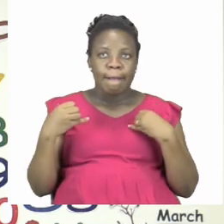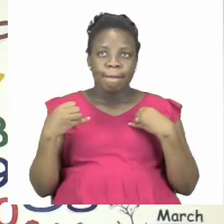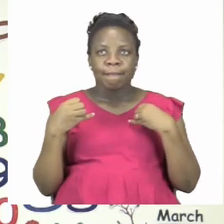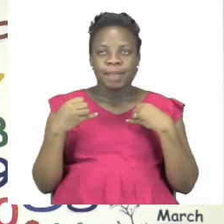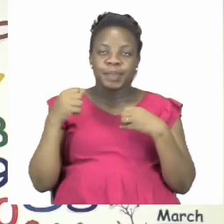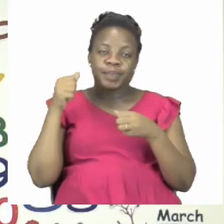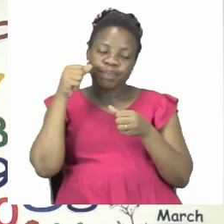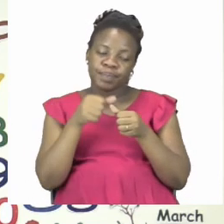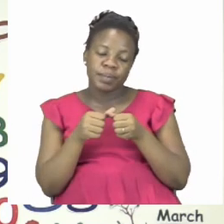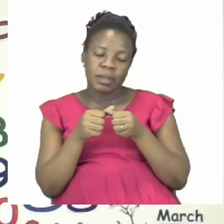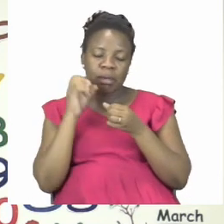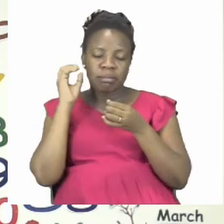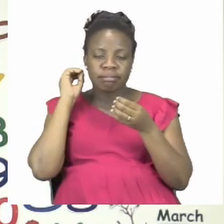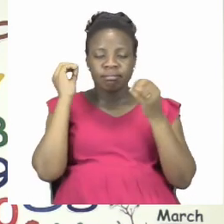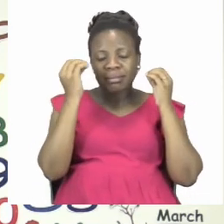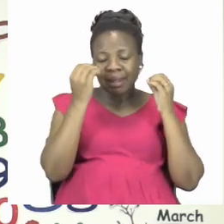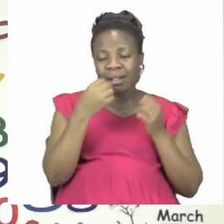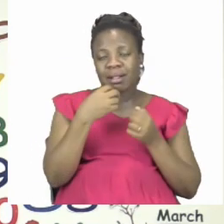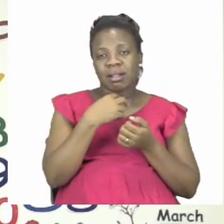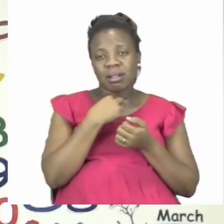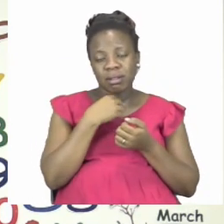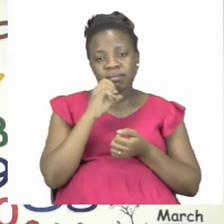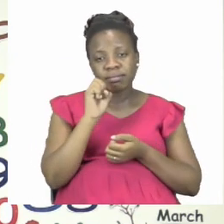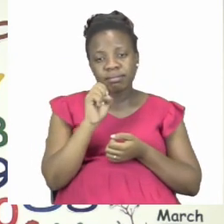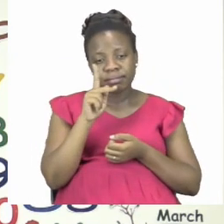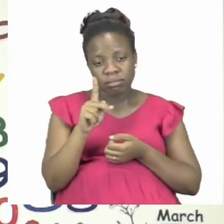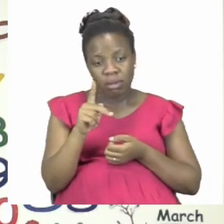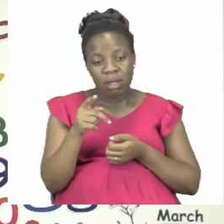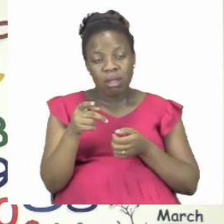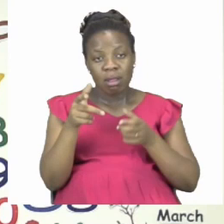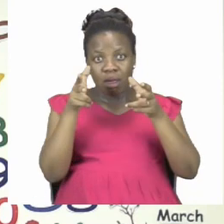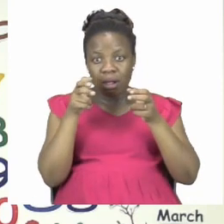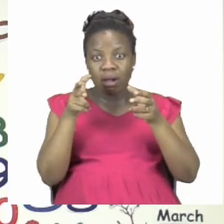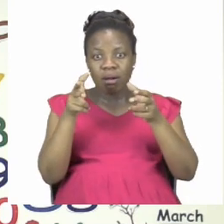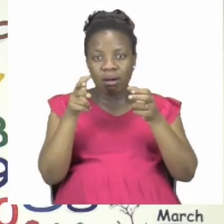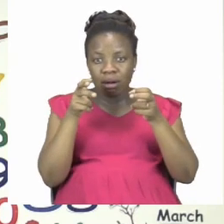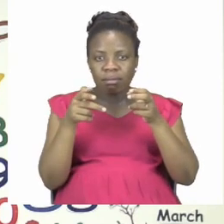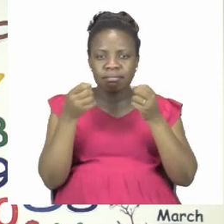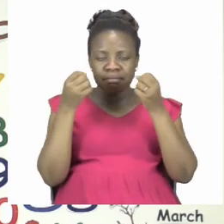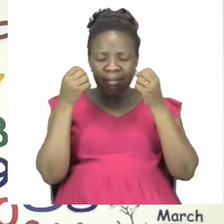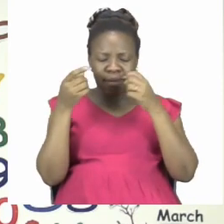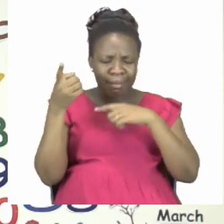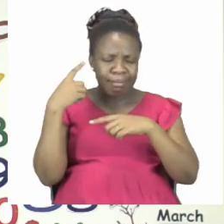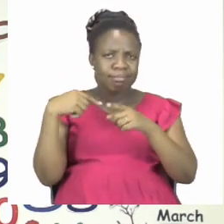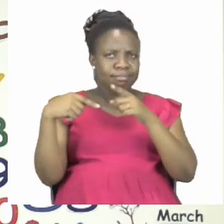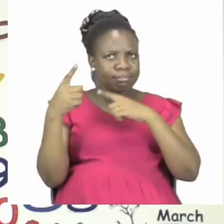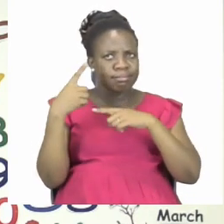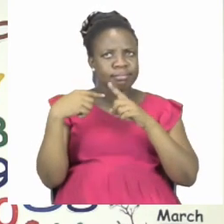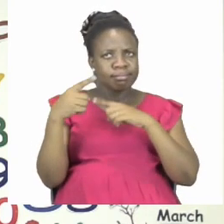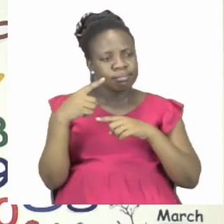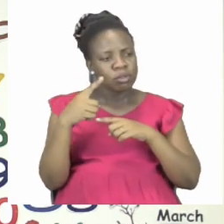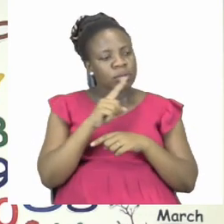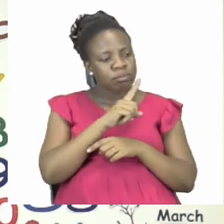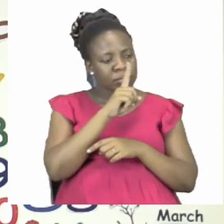not sure what to do, that's okay. You can either watch this video again or you can ask an adult for help. But make sure that